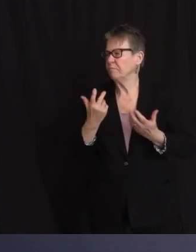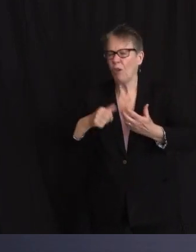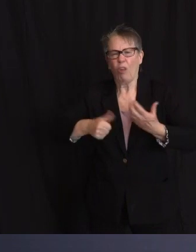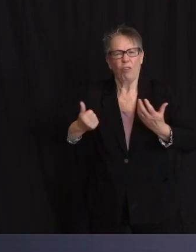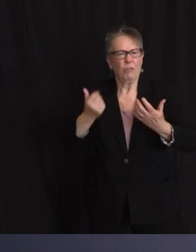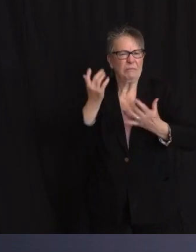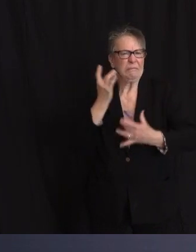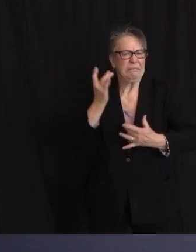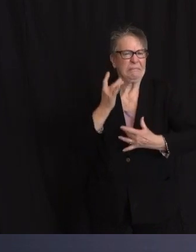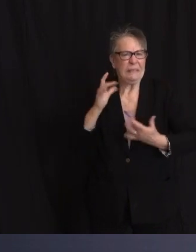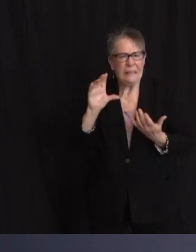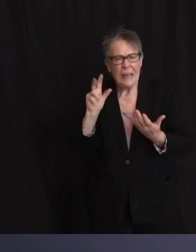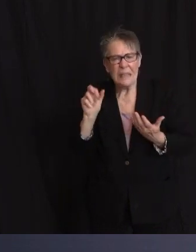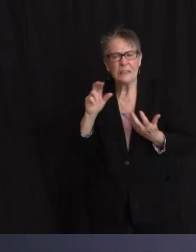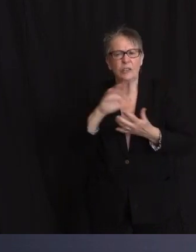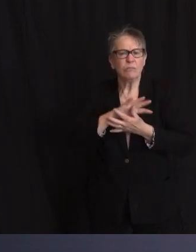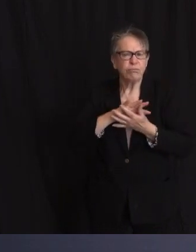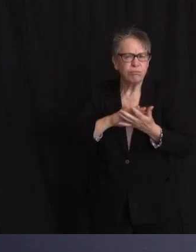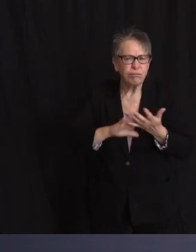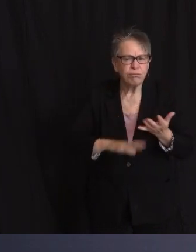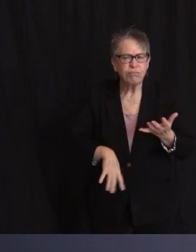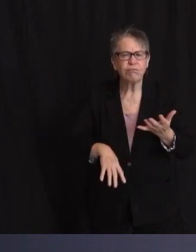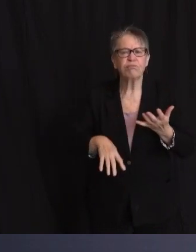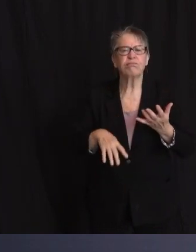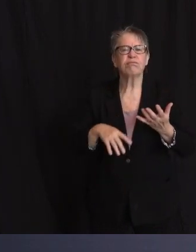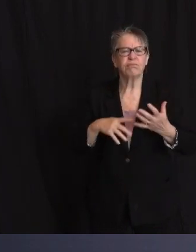15.8% chronic renal disease,